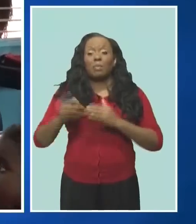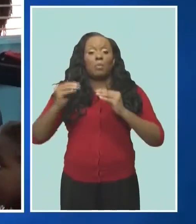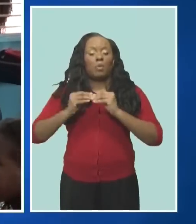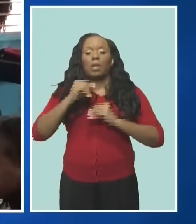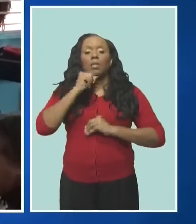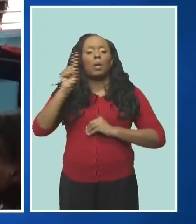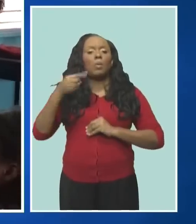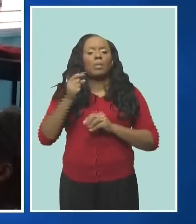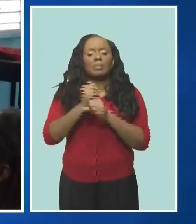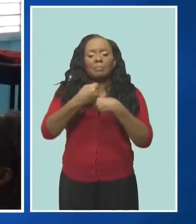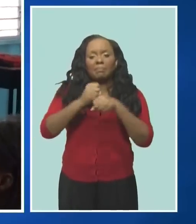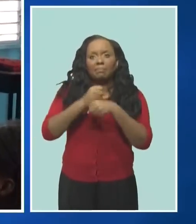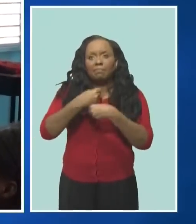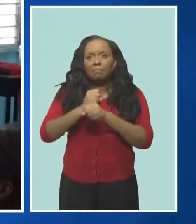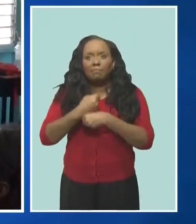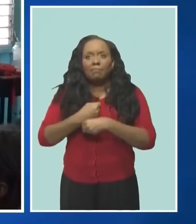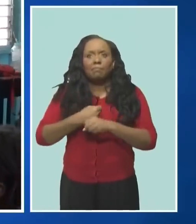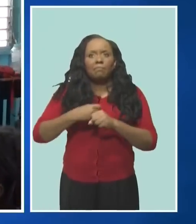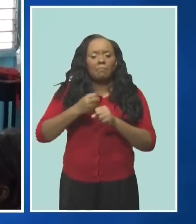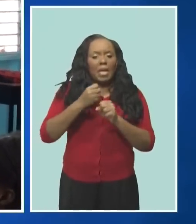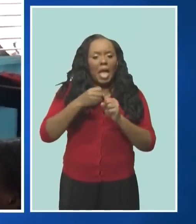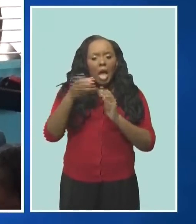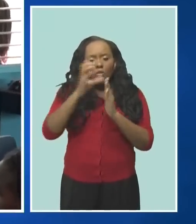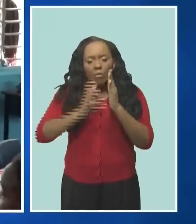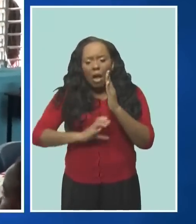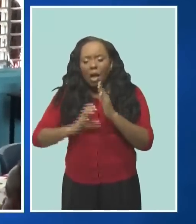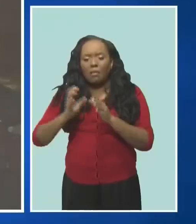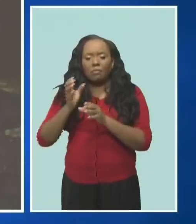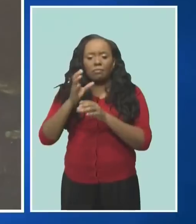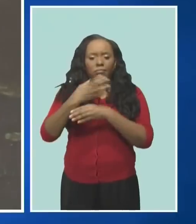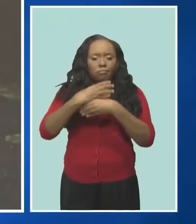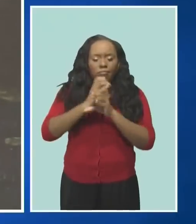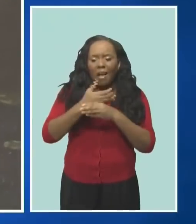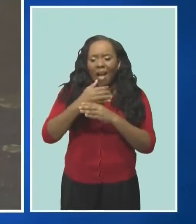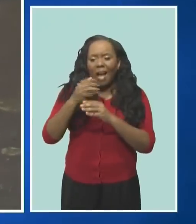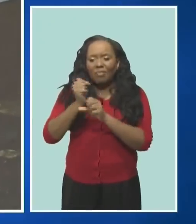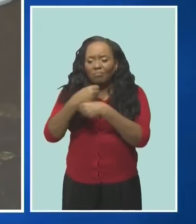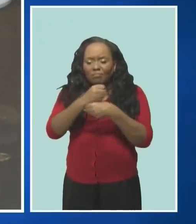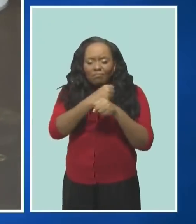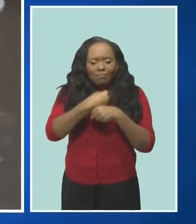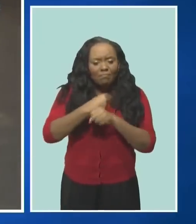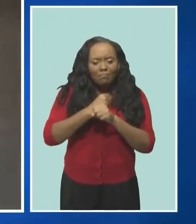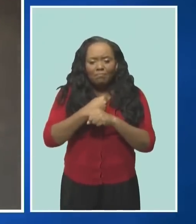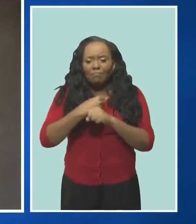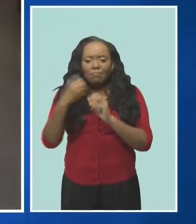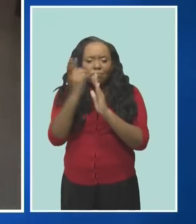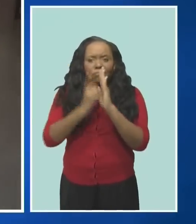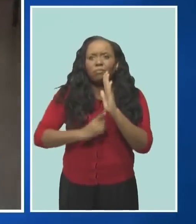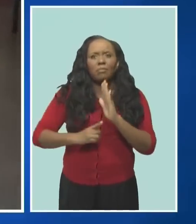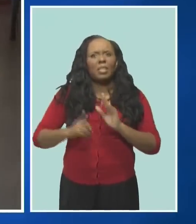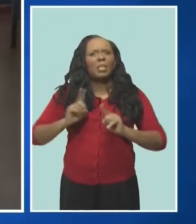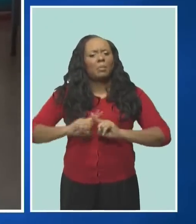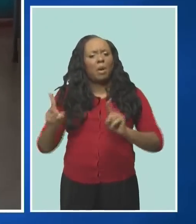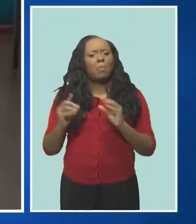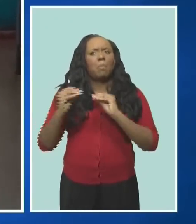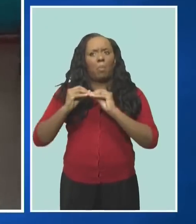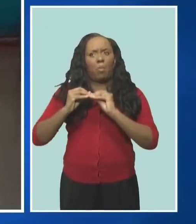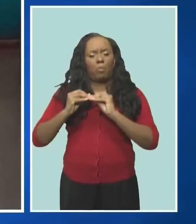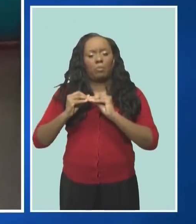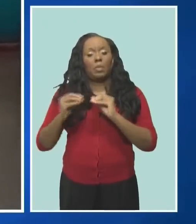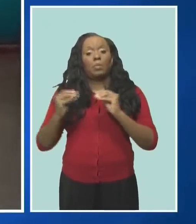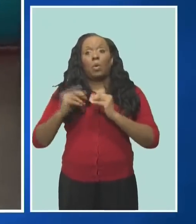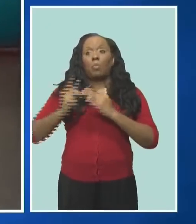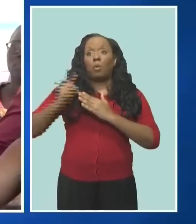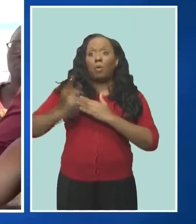morning you would have seen a lot of craft at Shirley Chisholm, but we have embarked on a number of programs that will benefit the youngsters.